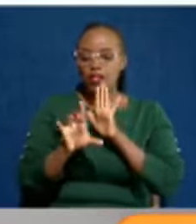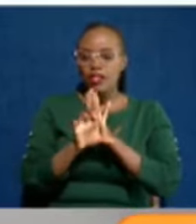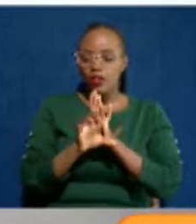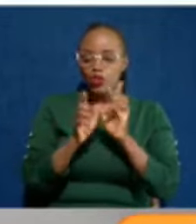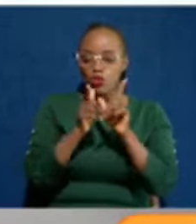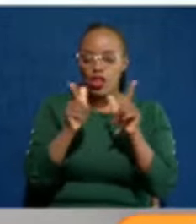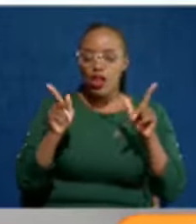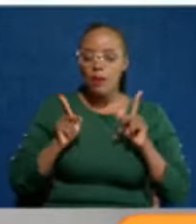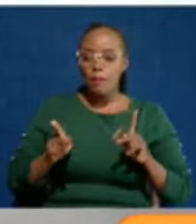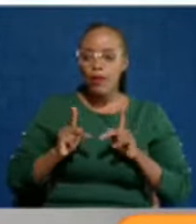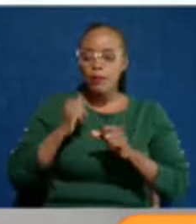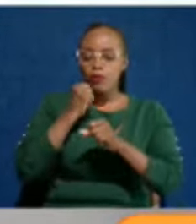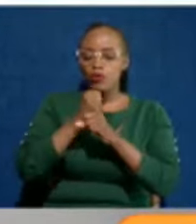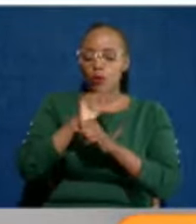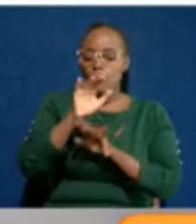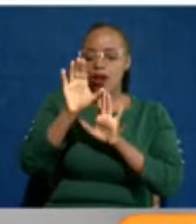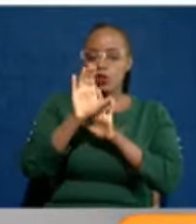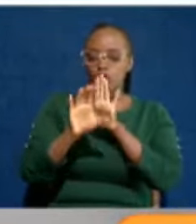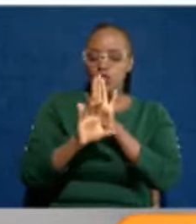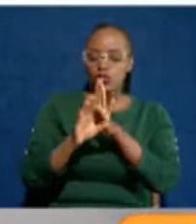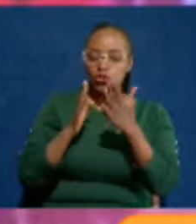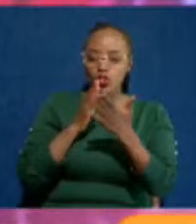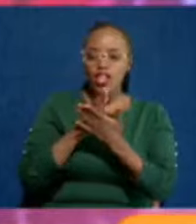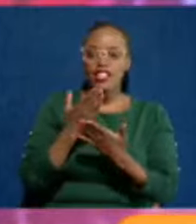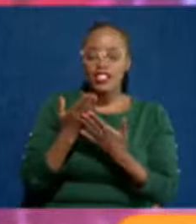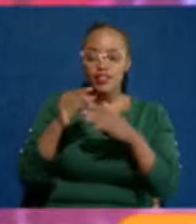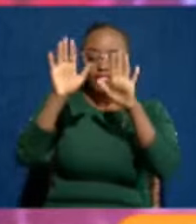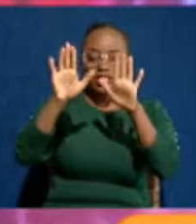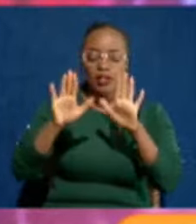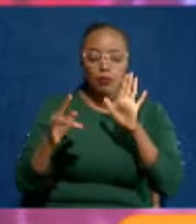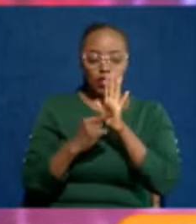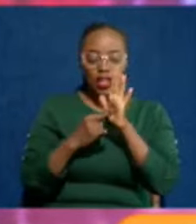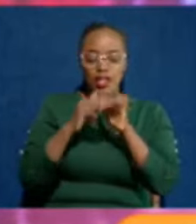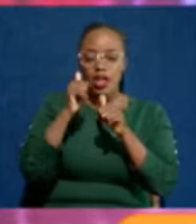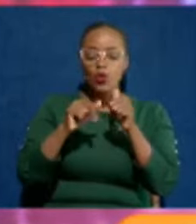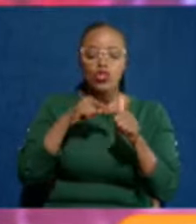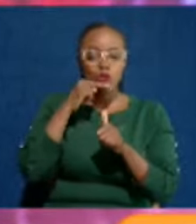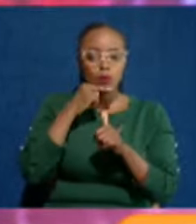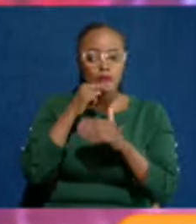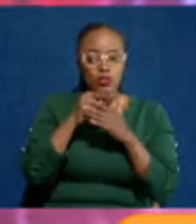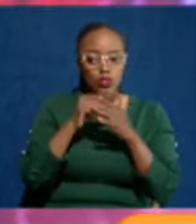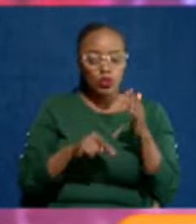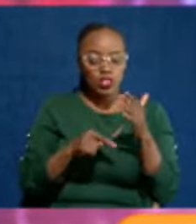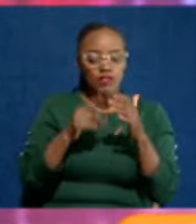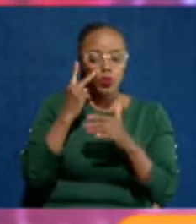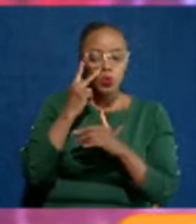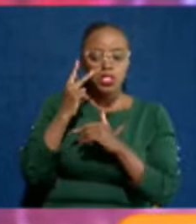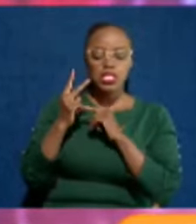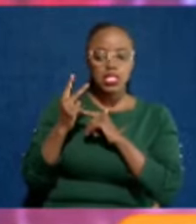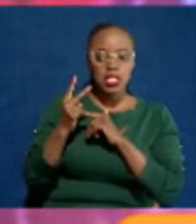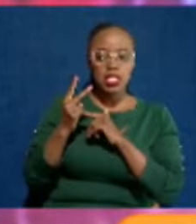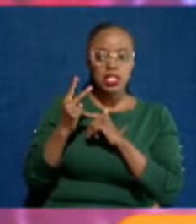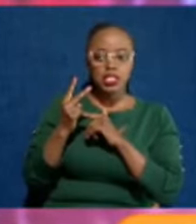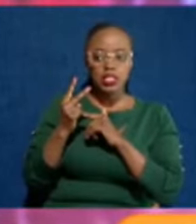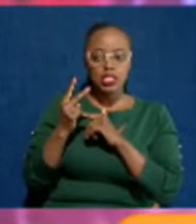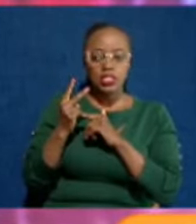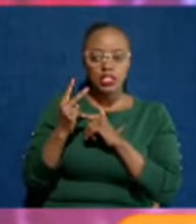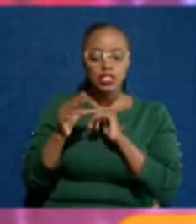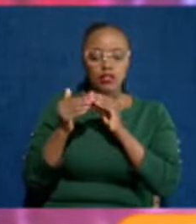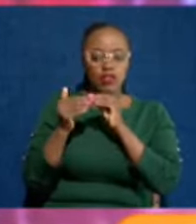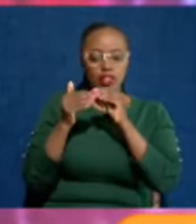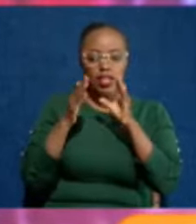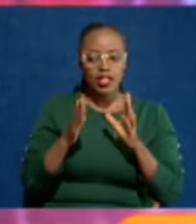allow people to exercise their constitutional rights. And it's an important point you raise, because like, you look at even the